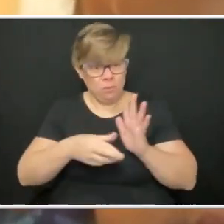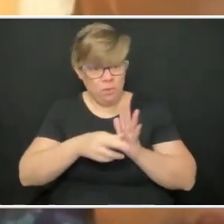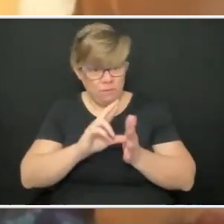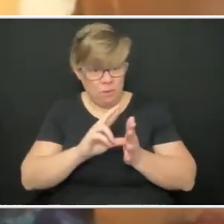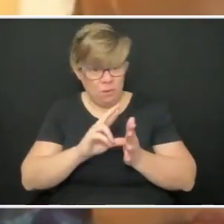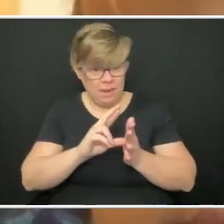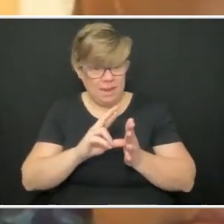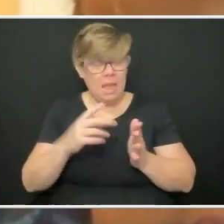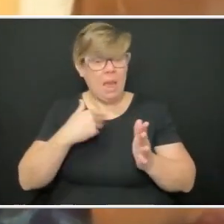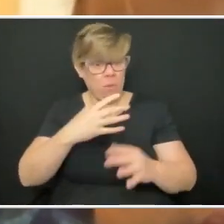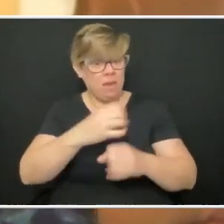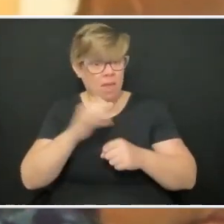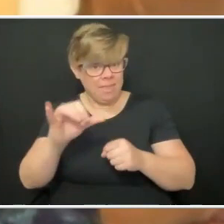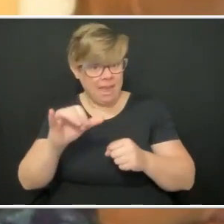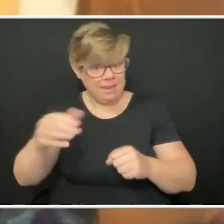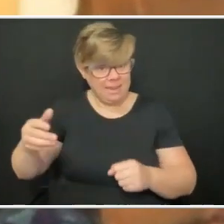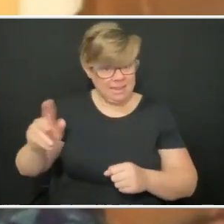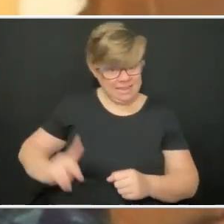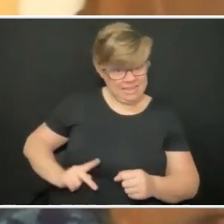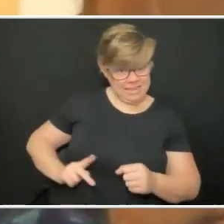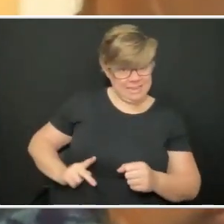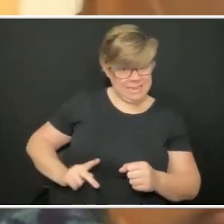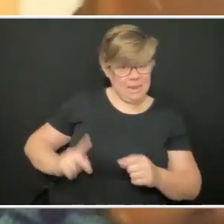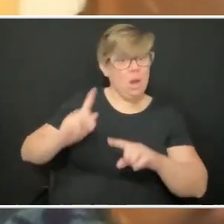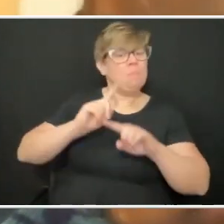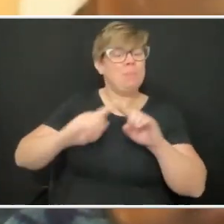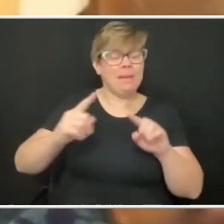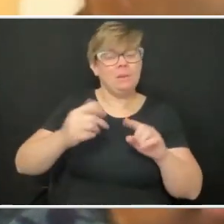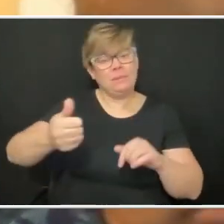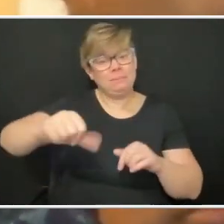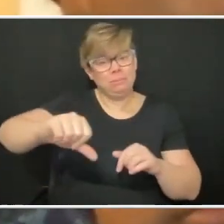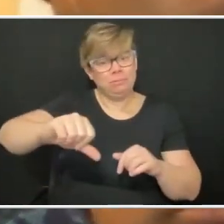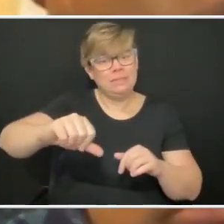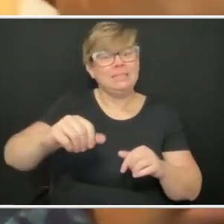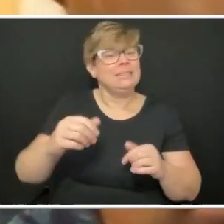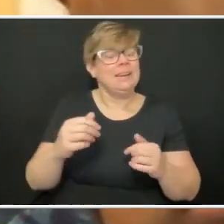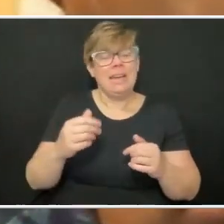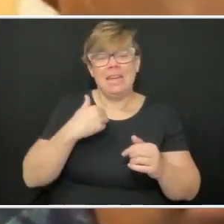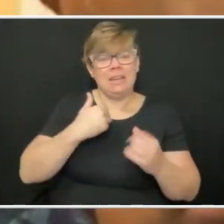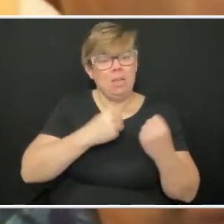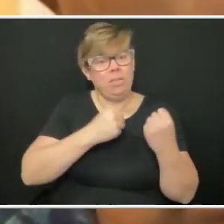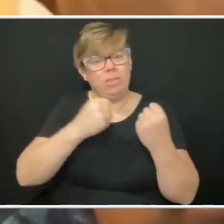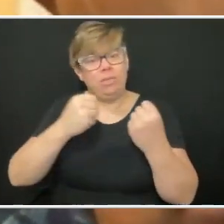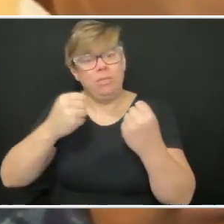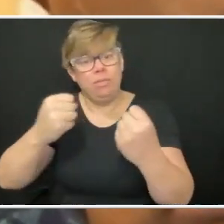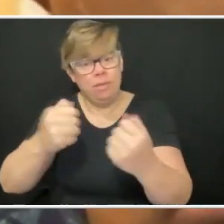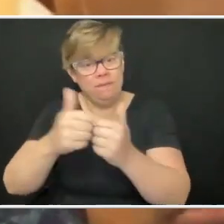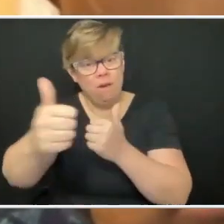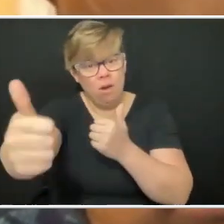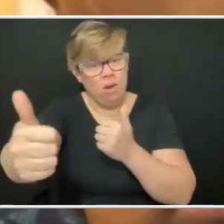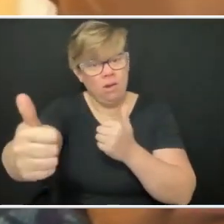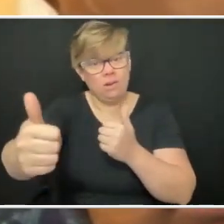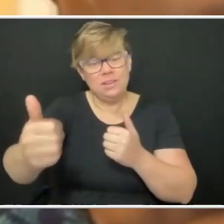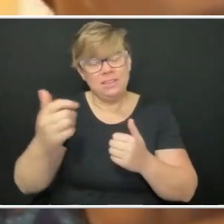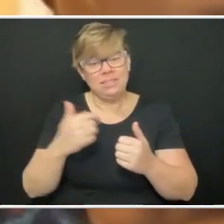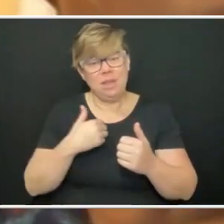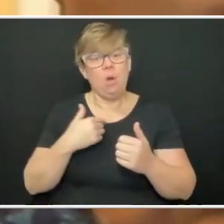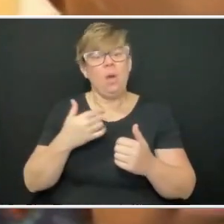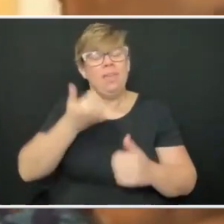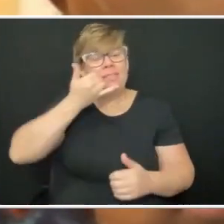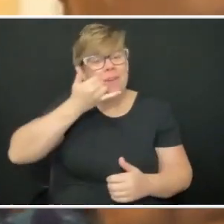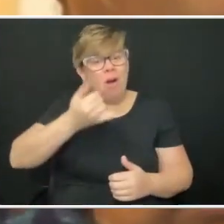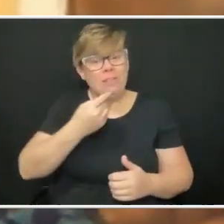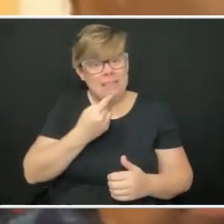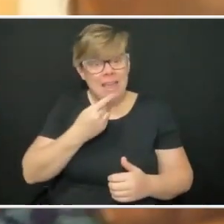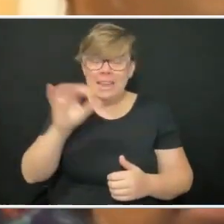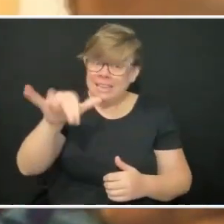that kidney down. Just the distance where the kidney was, it would have taken too long to get here. And so we had the call that it was